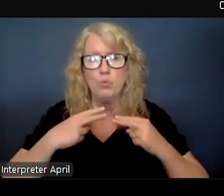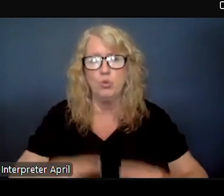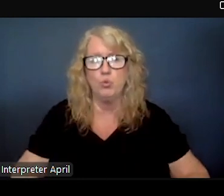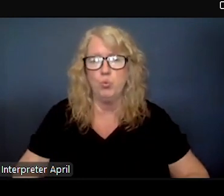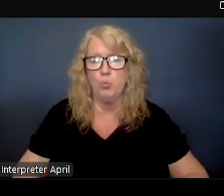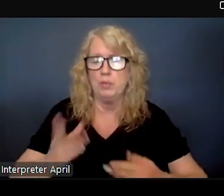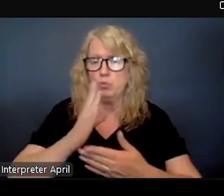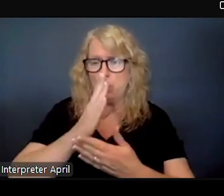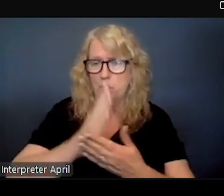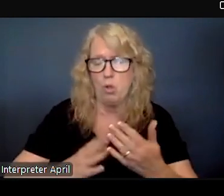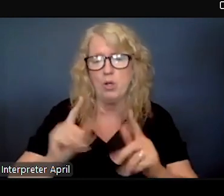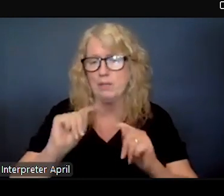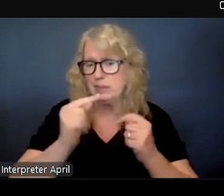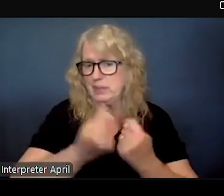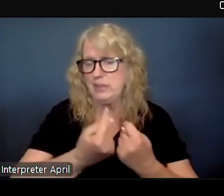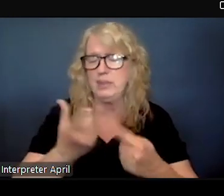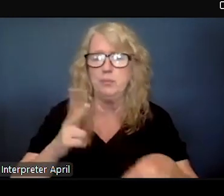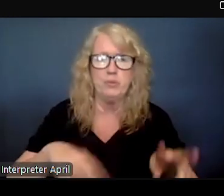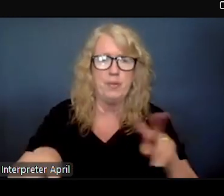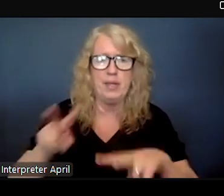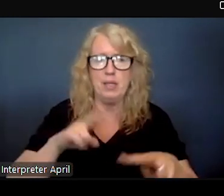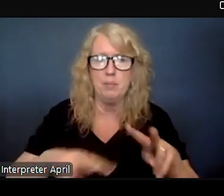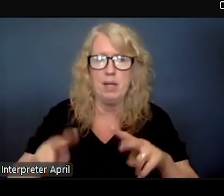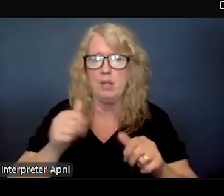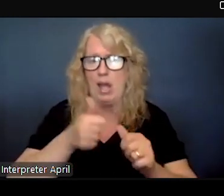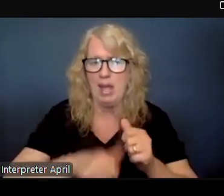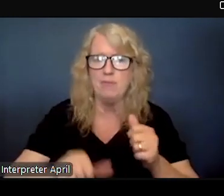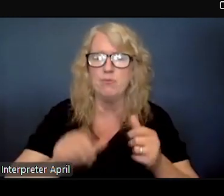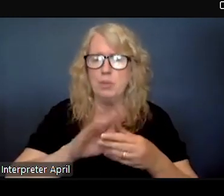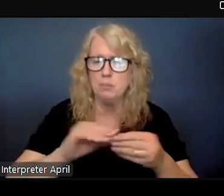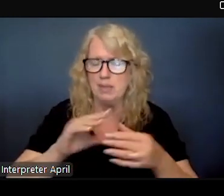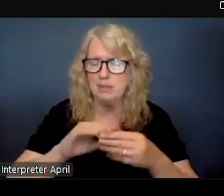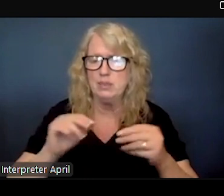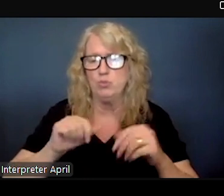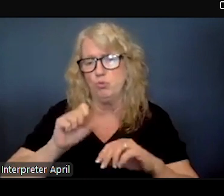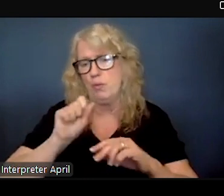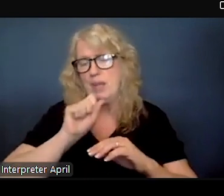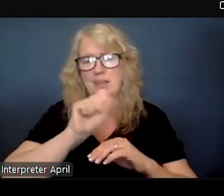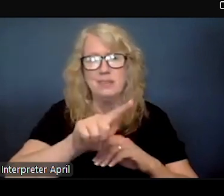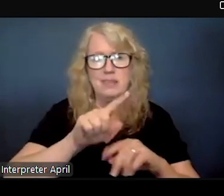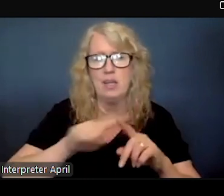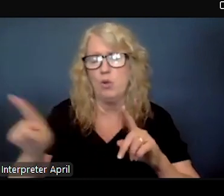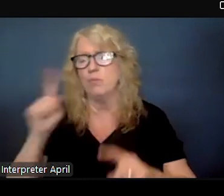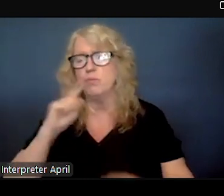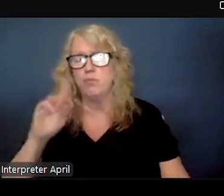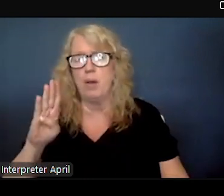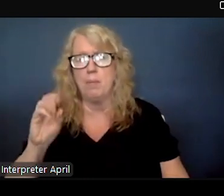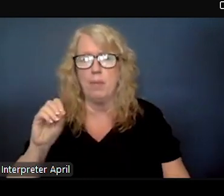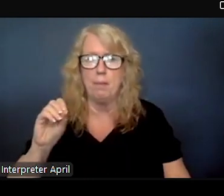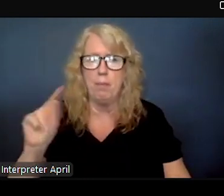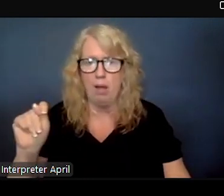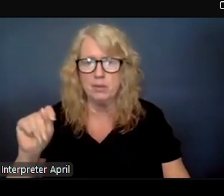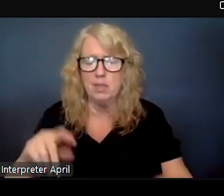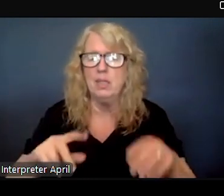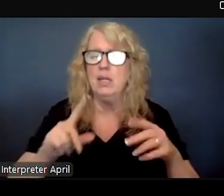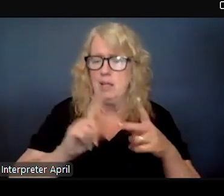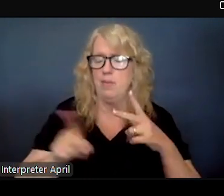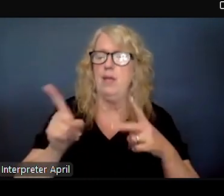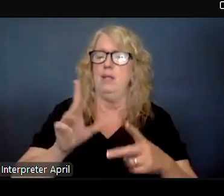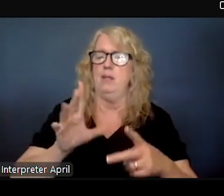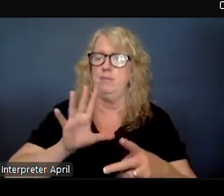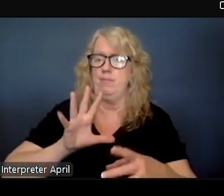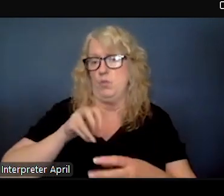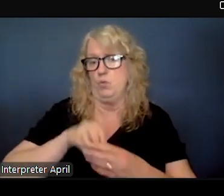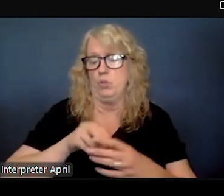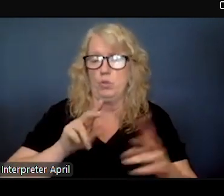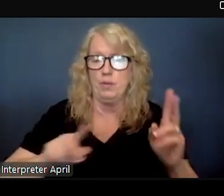of the team. So they evaluate every message that is sent to or from the bot. And we also will then engage with